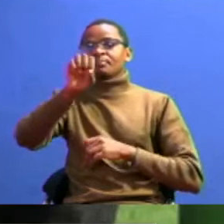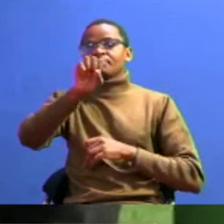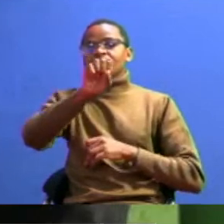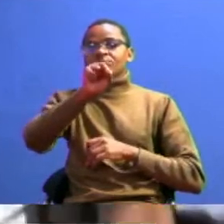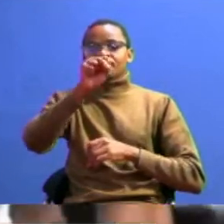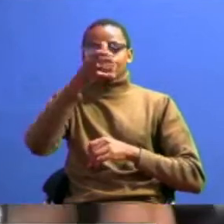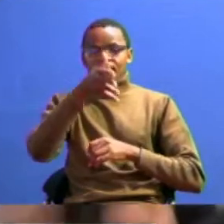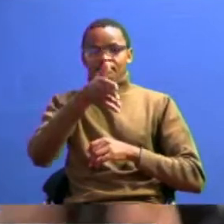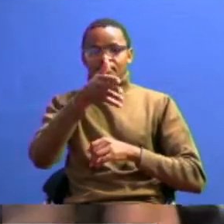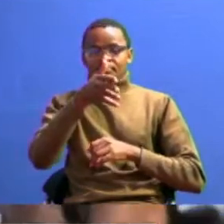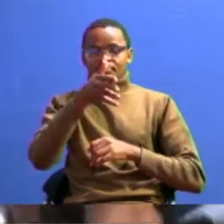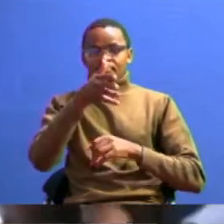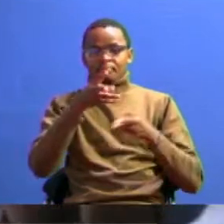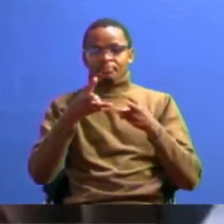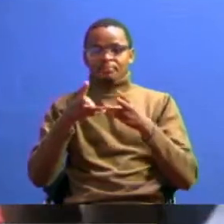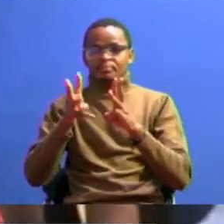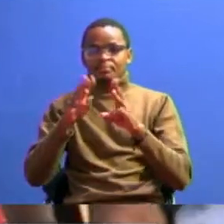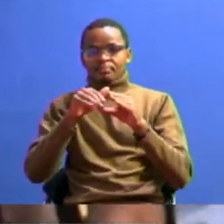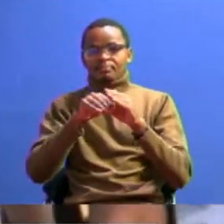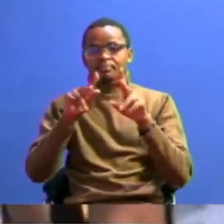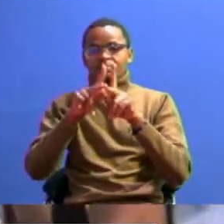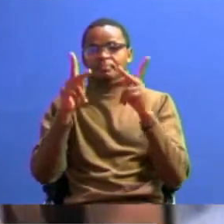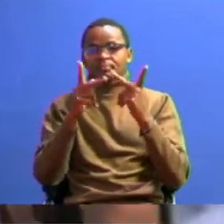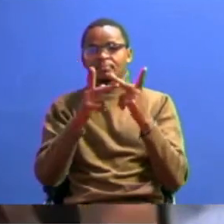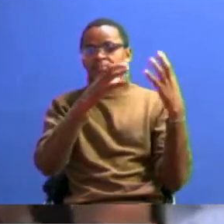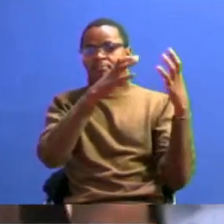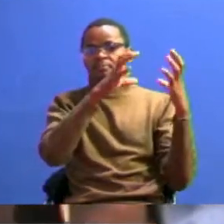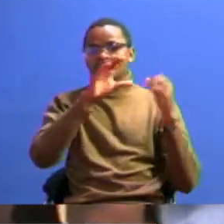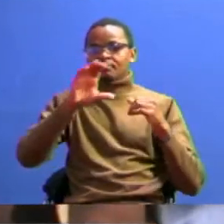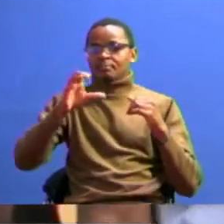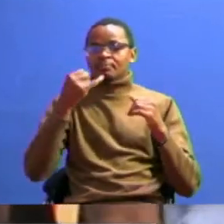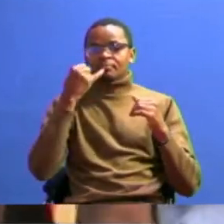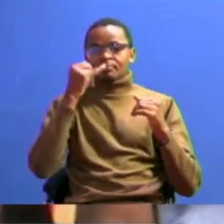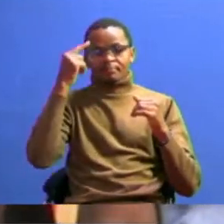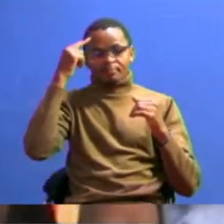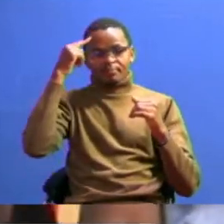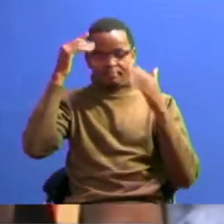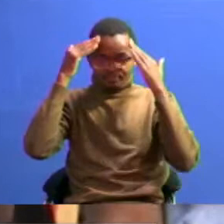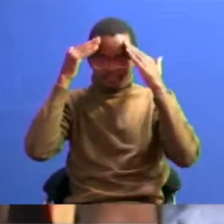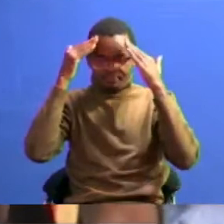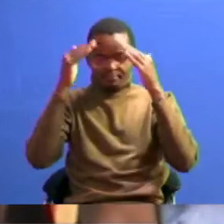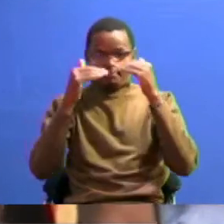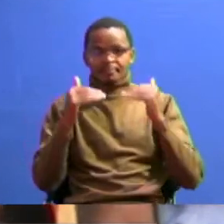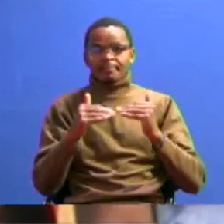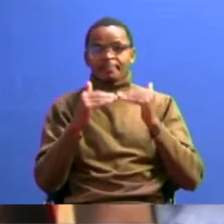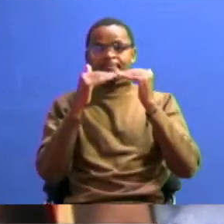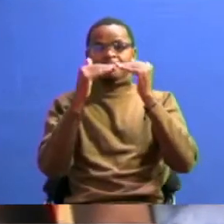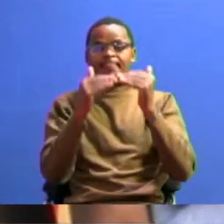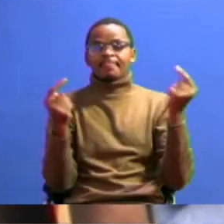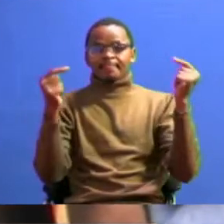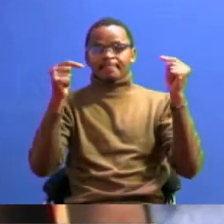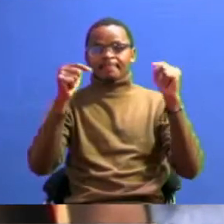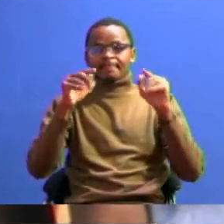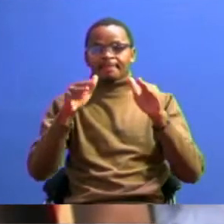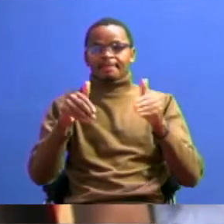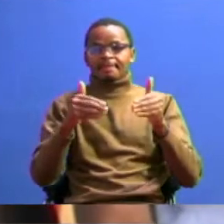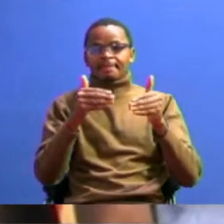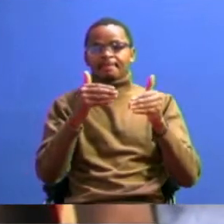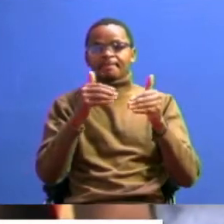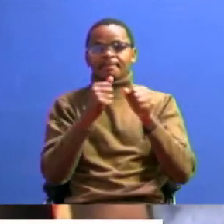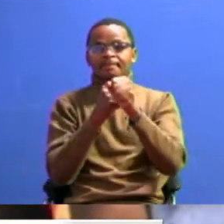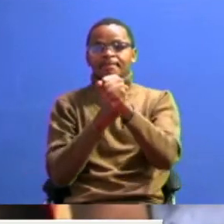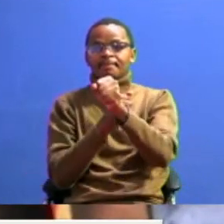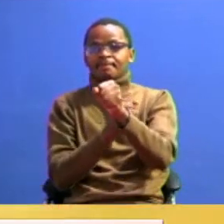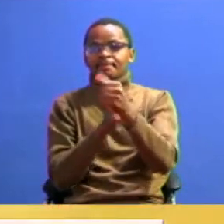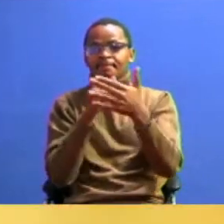these elaborate mechanisms in place, the Kilifi County is determined to improve mental health outcomes and provide necessary support to